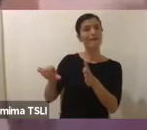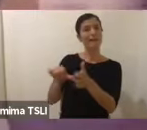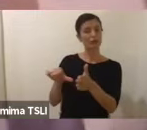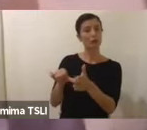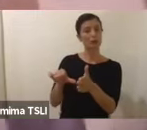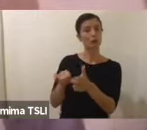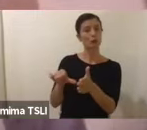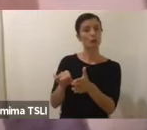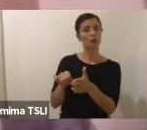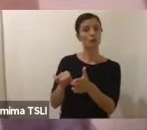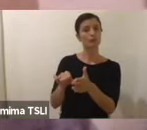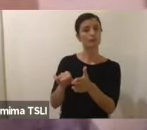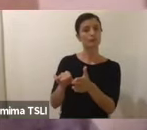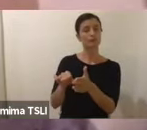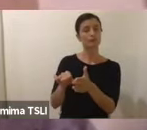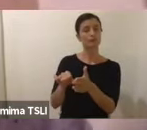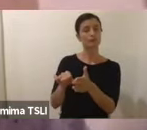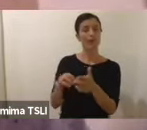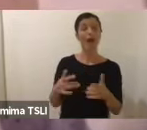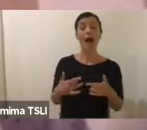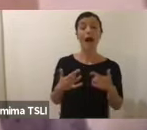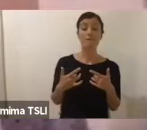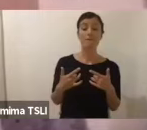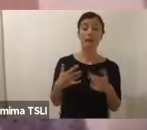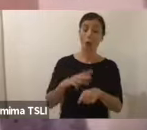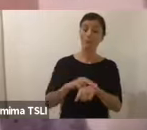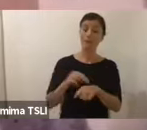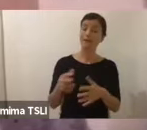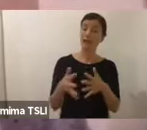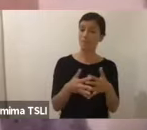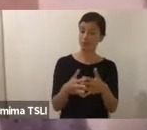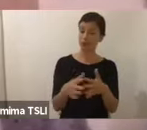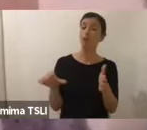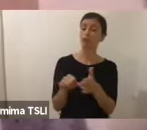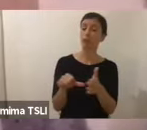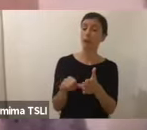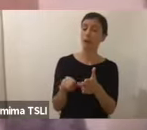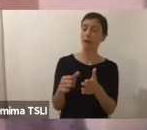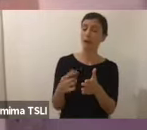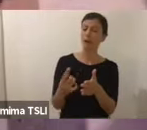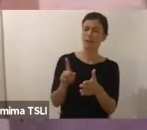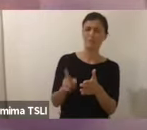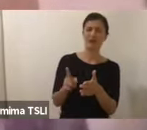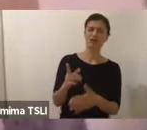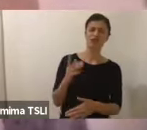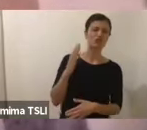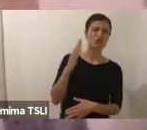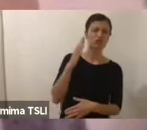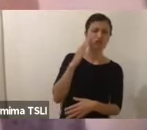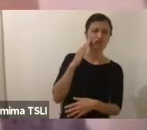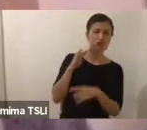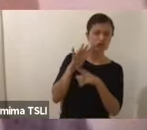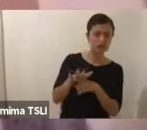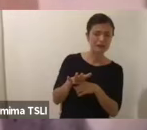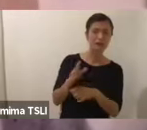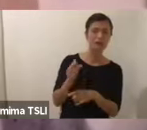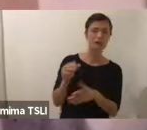is a real problem with uh the police in america but i don't think it's a racial problem i think it's a problem of guns and and